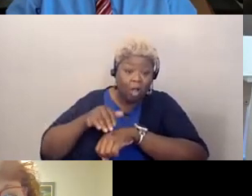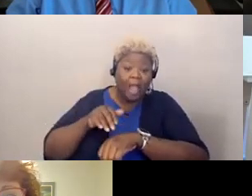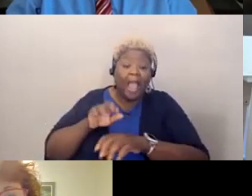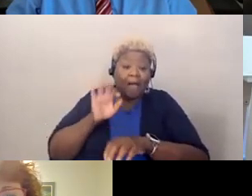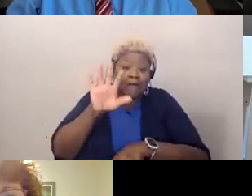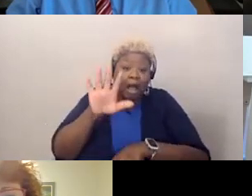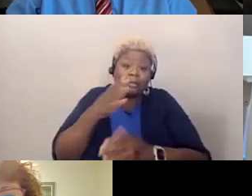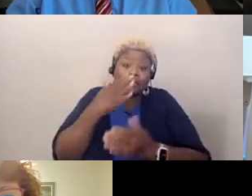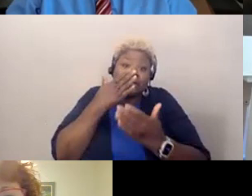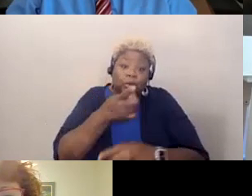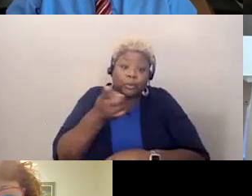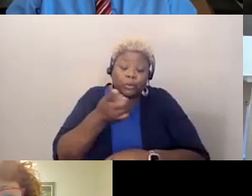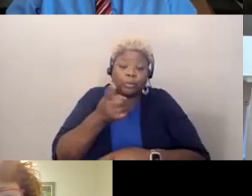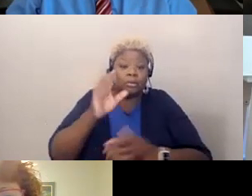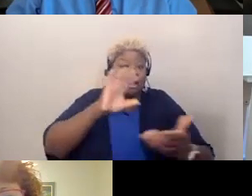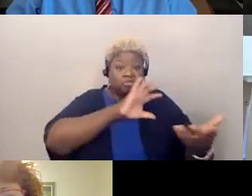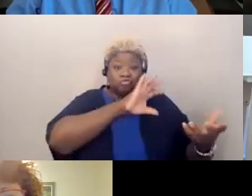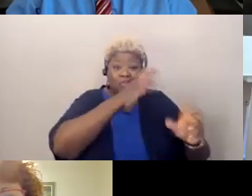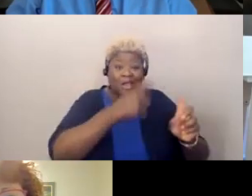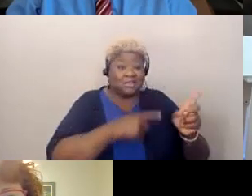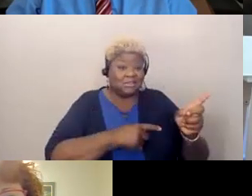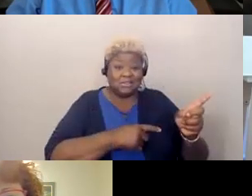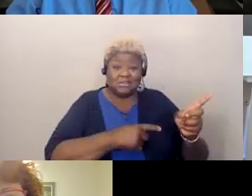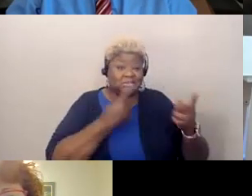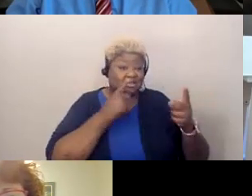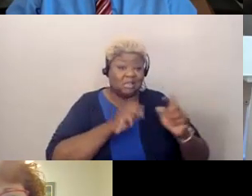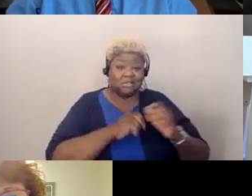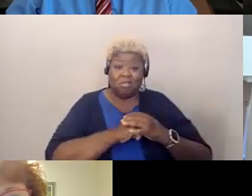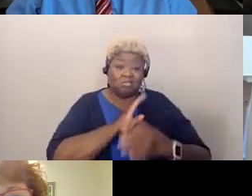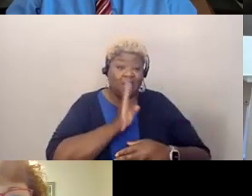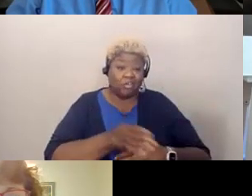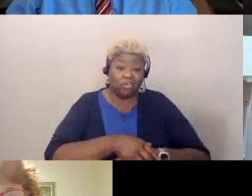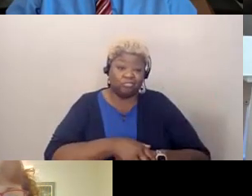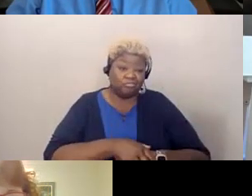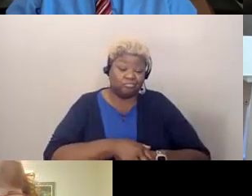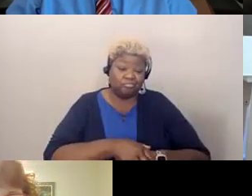them. This crisis has not ever been successful.